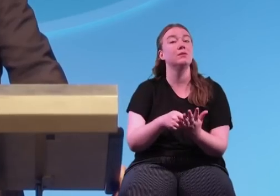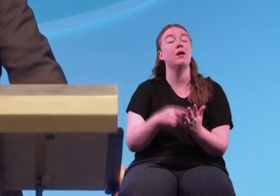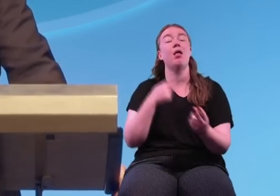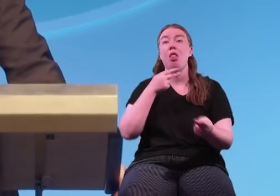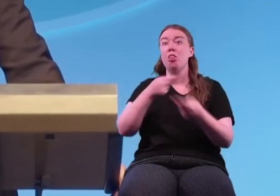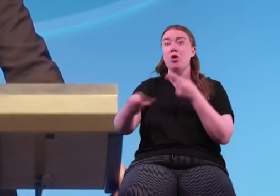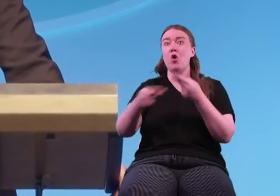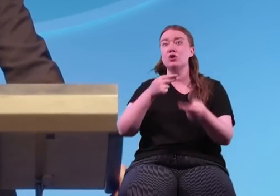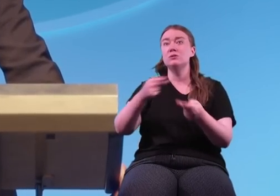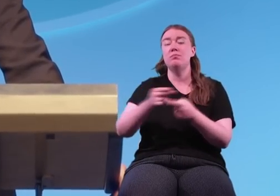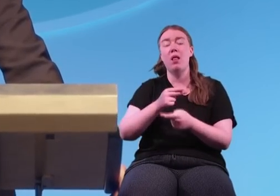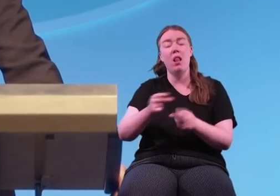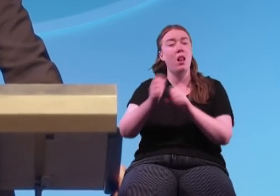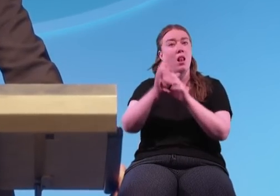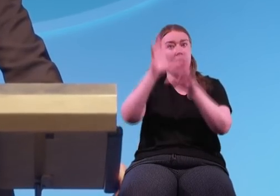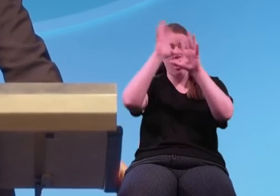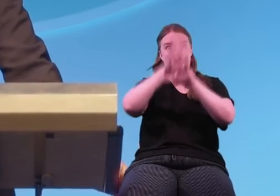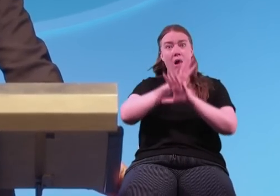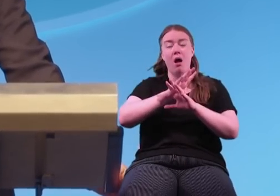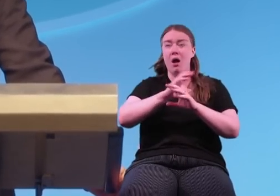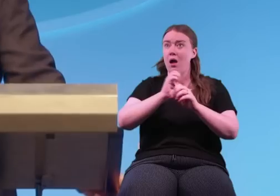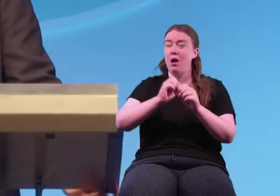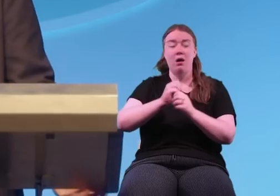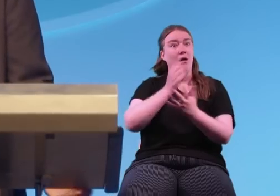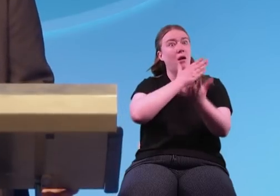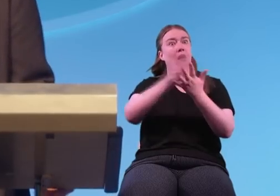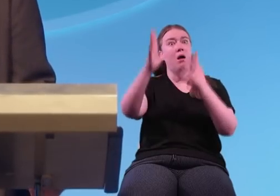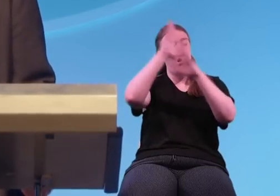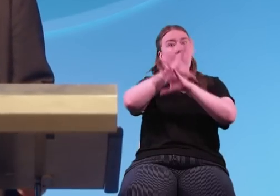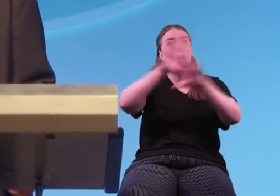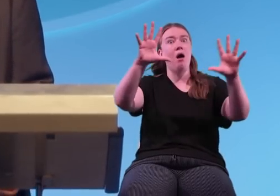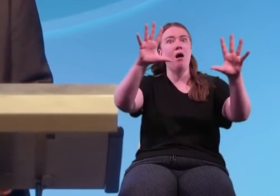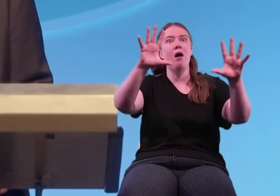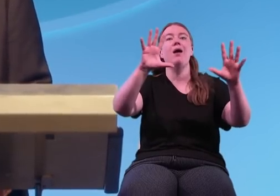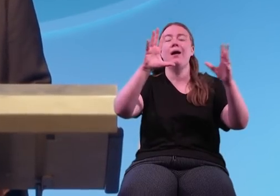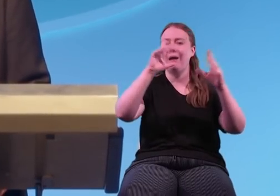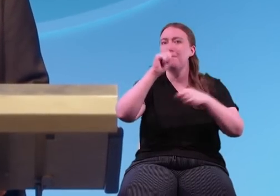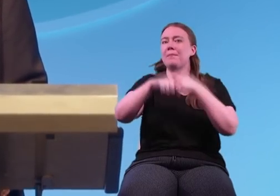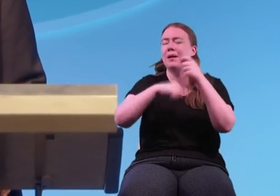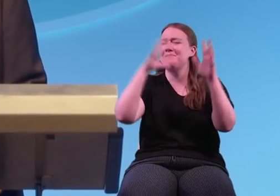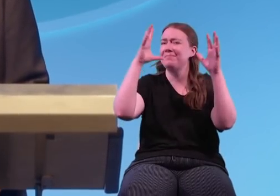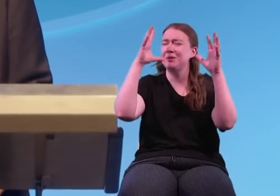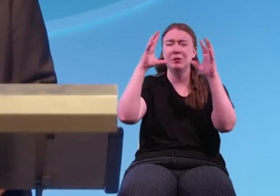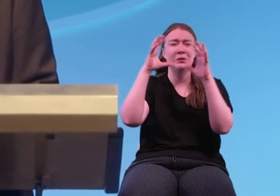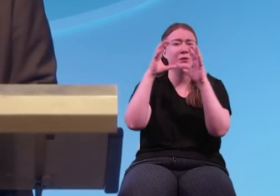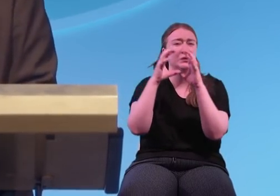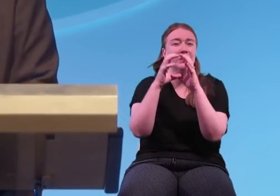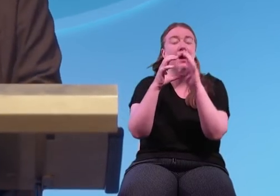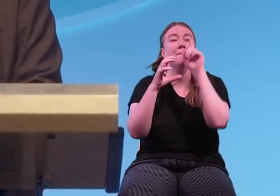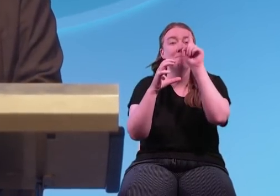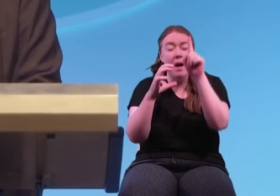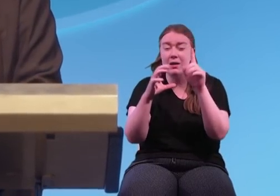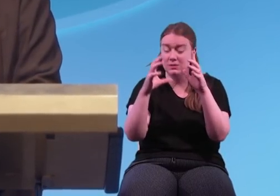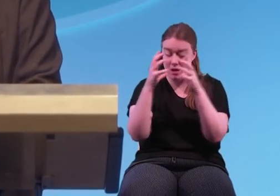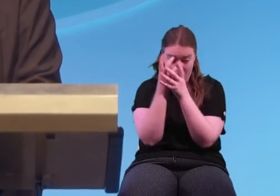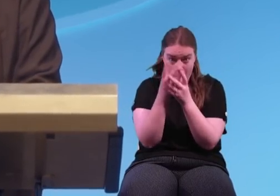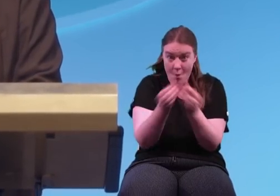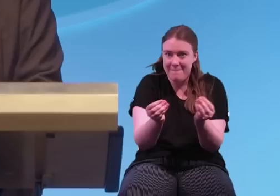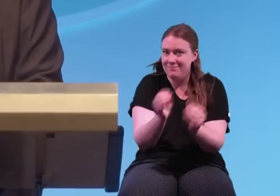be relinquished. Heaven and earth will pass away, Jesus said, but my word will not pass